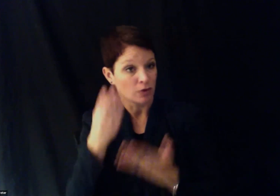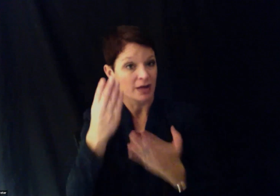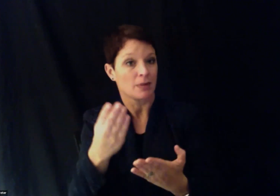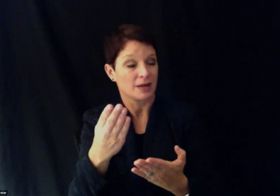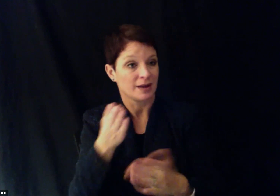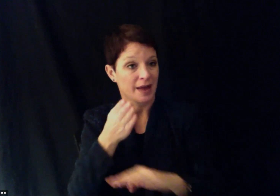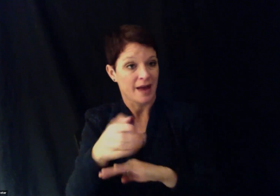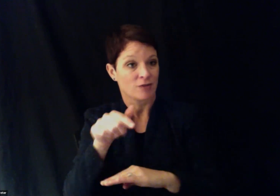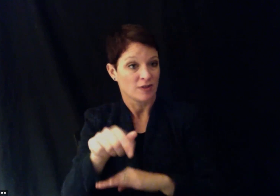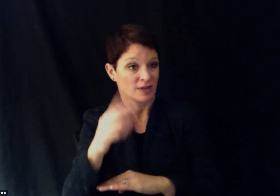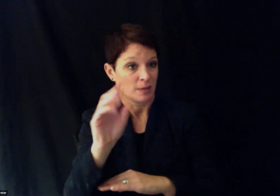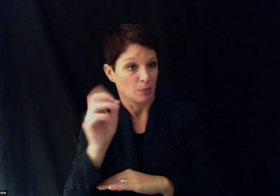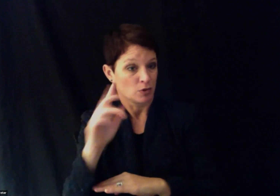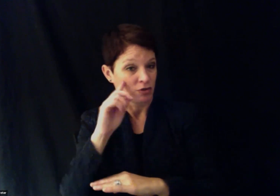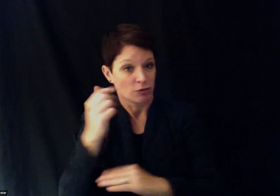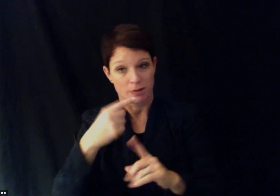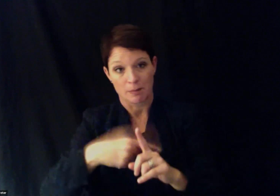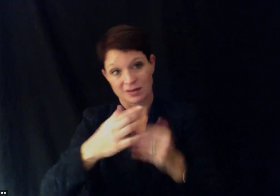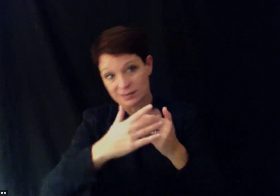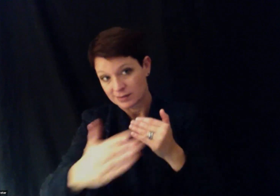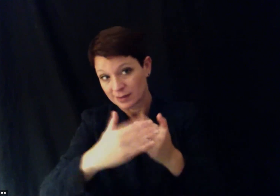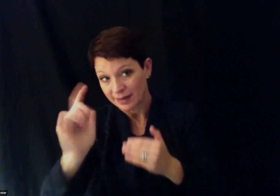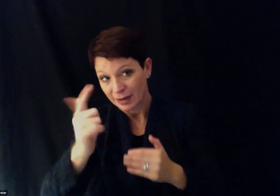after this booster for however many months later?